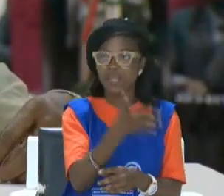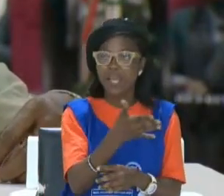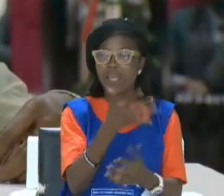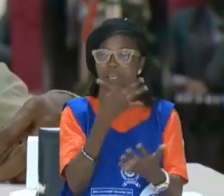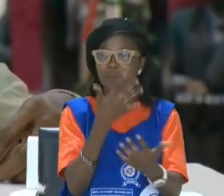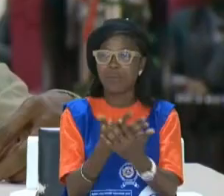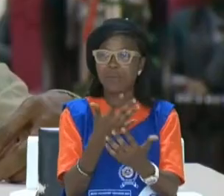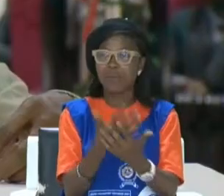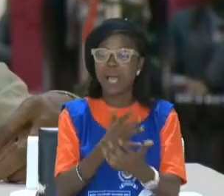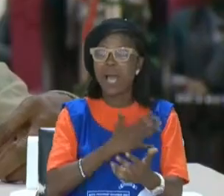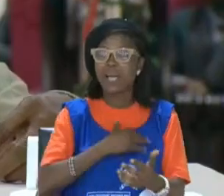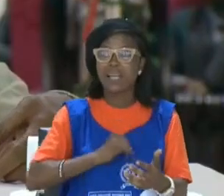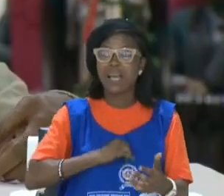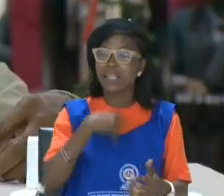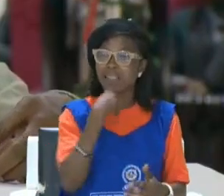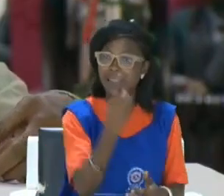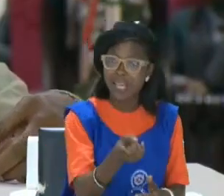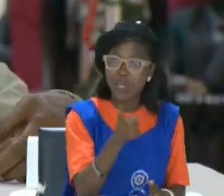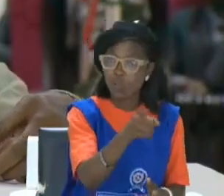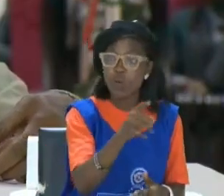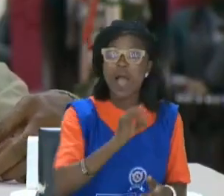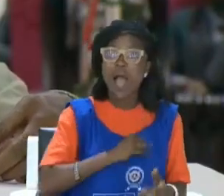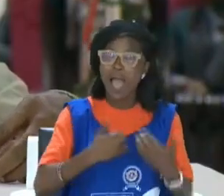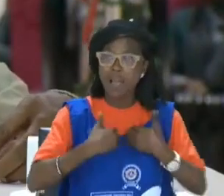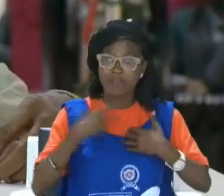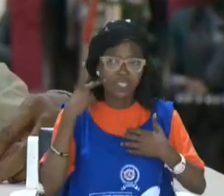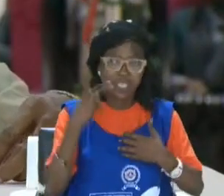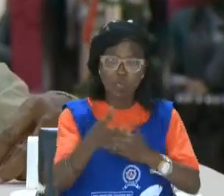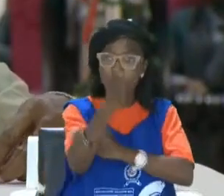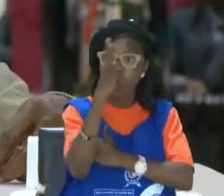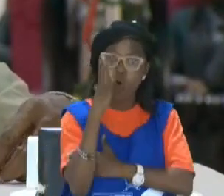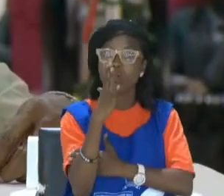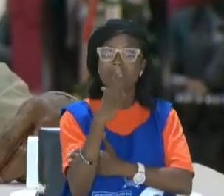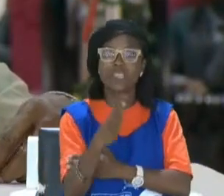And I tell you, I've seen God perform miracles there.